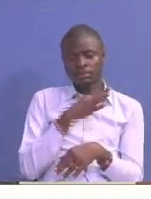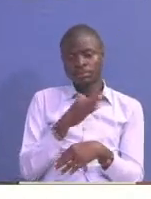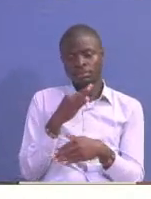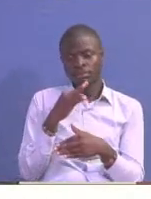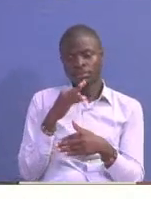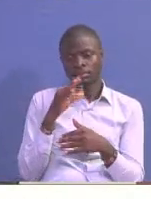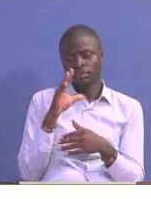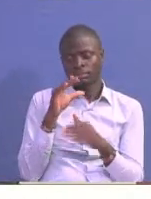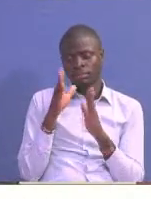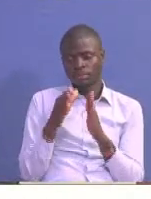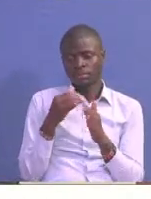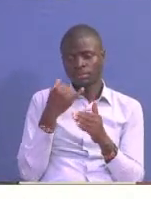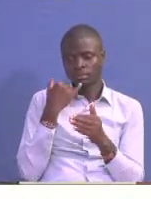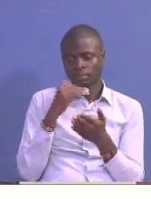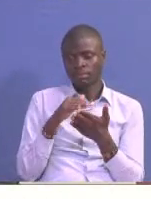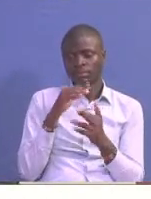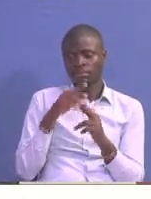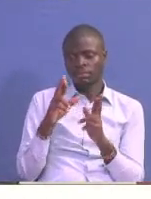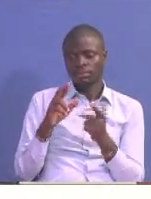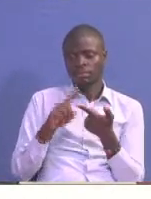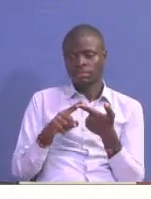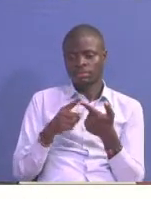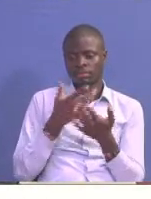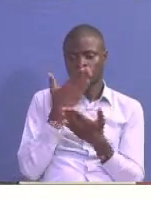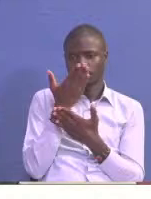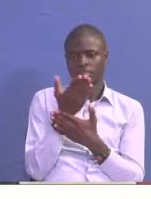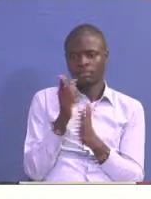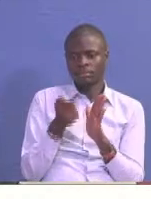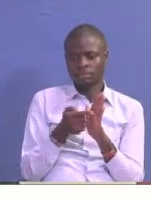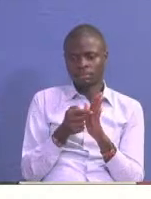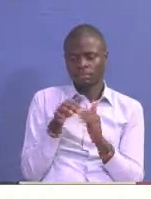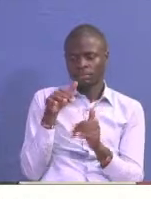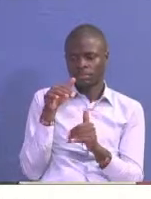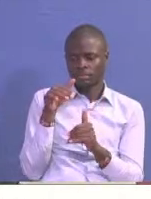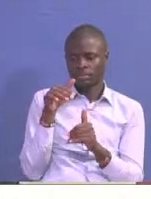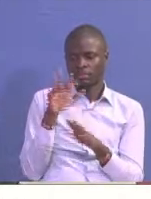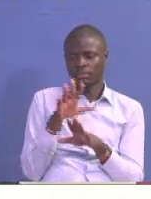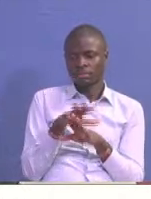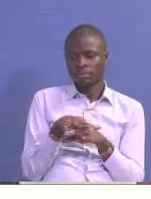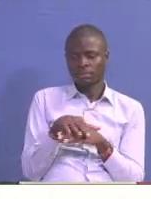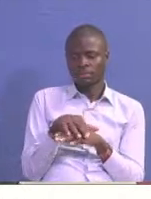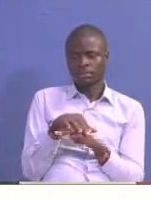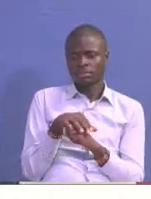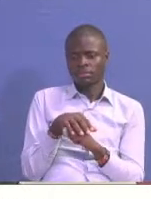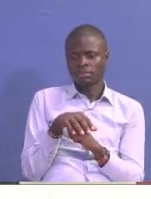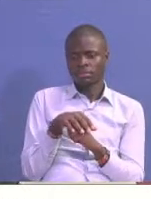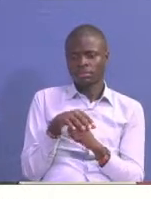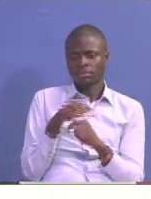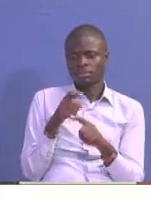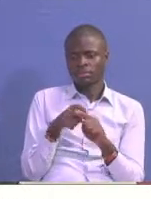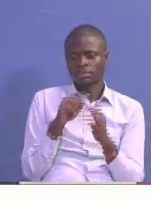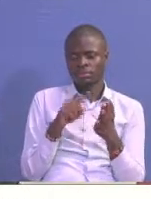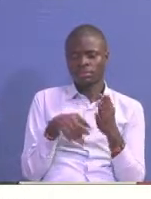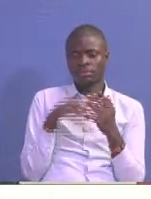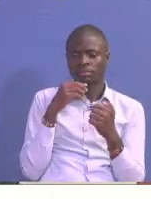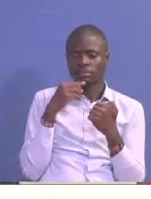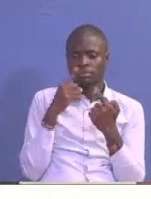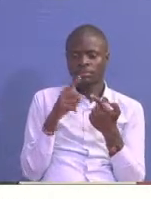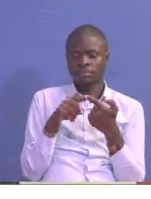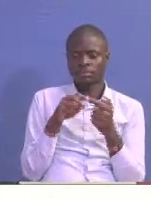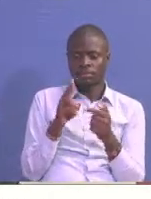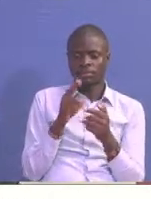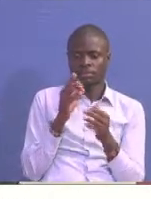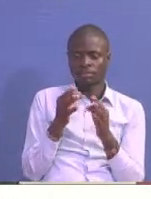speaker is more than ready to respond to those questions. Looking at what he has presented to us, if